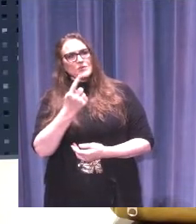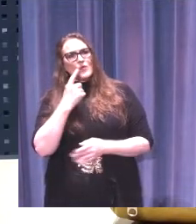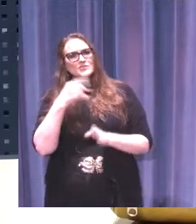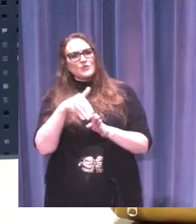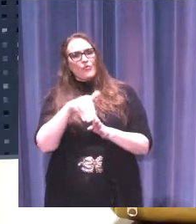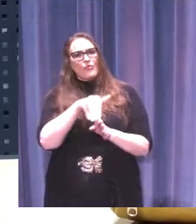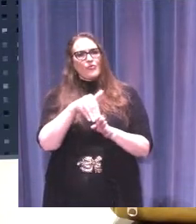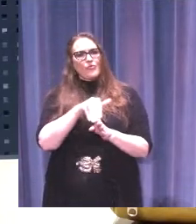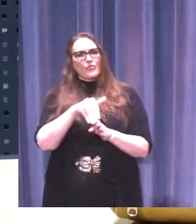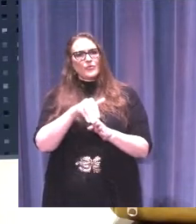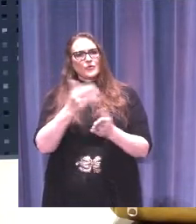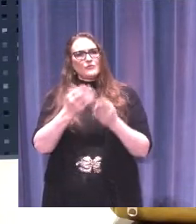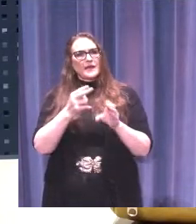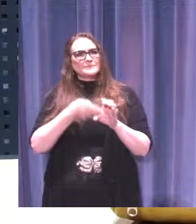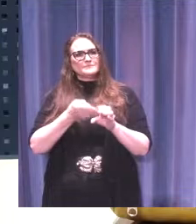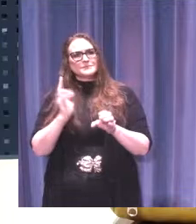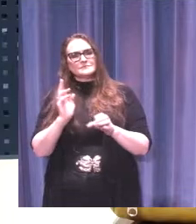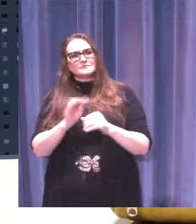going to fall away.